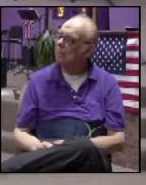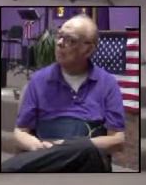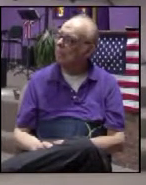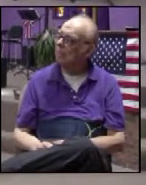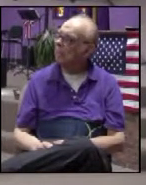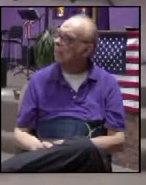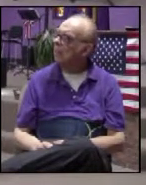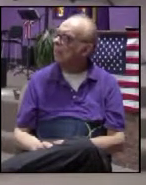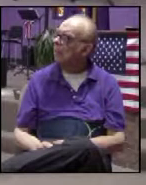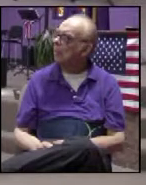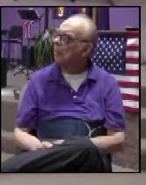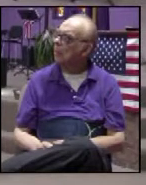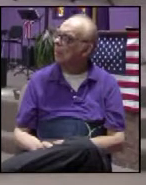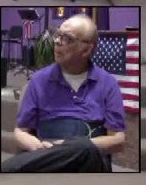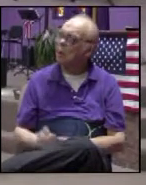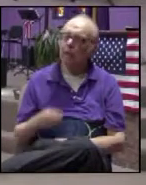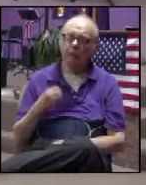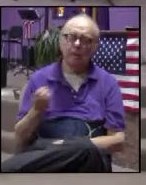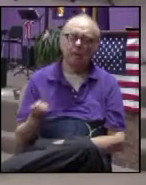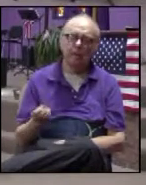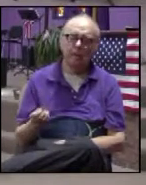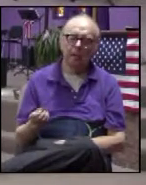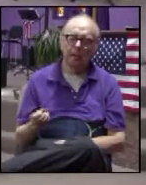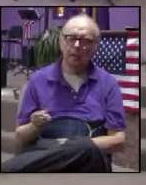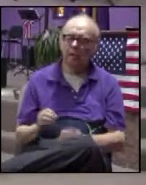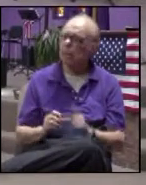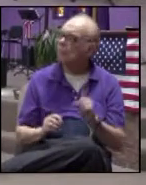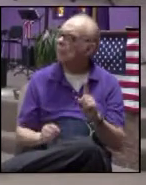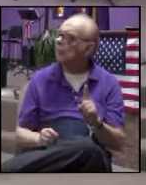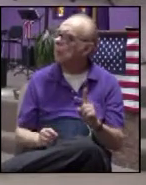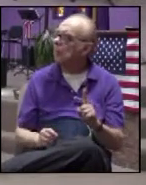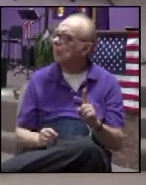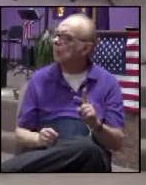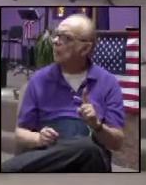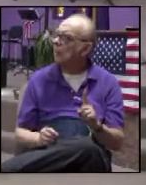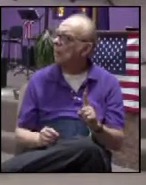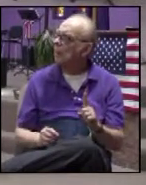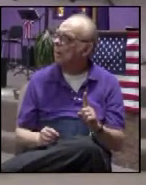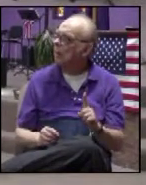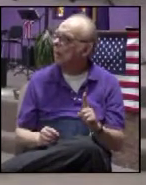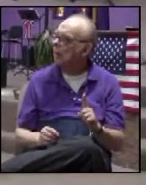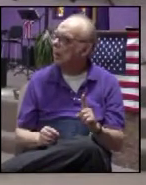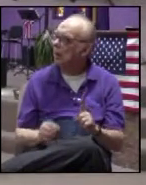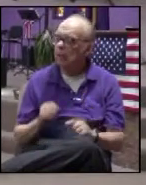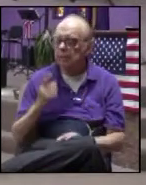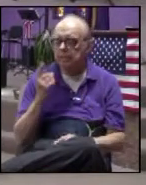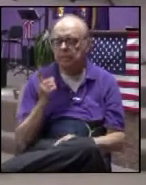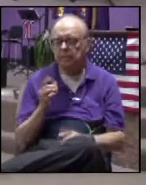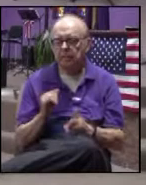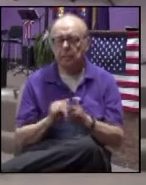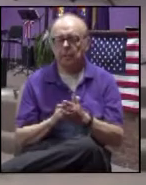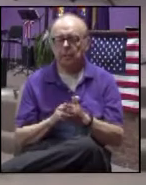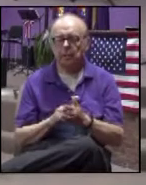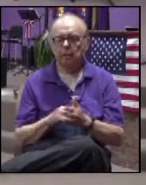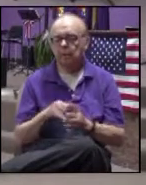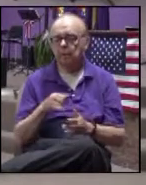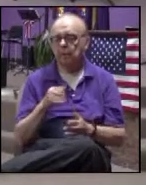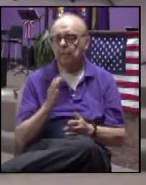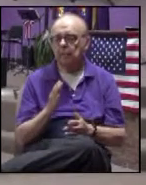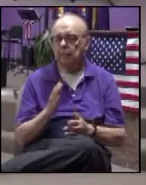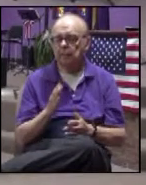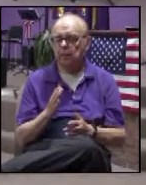Okay. Let me give you this one. It's number one, and here's what you need to understand. That